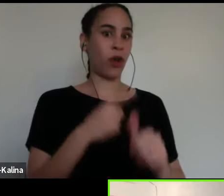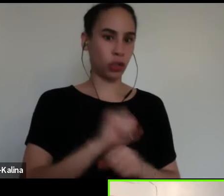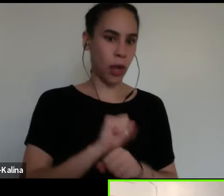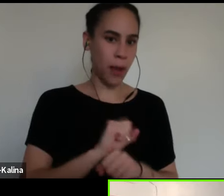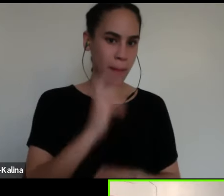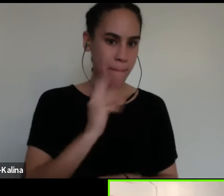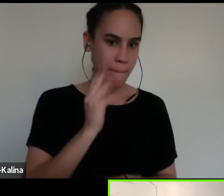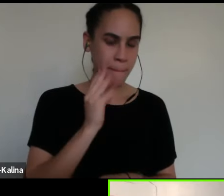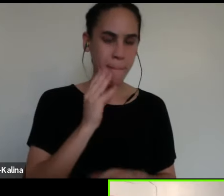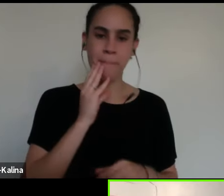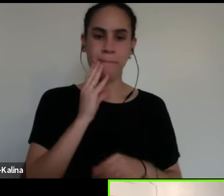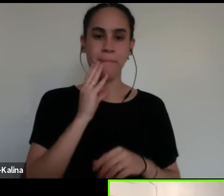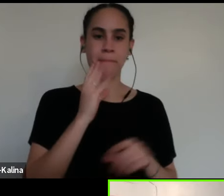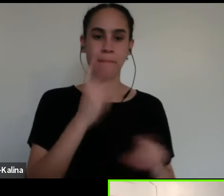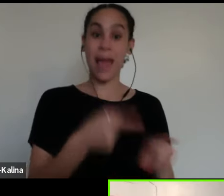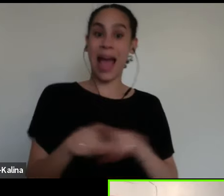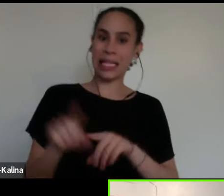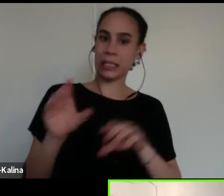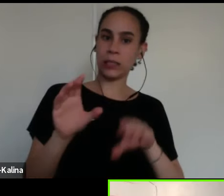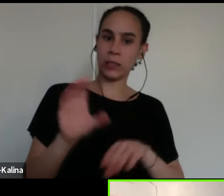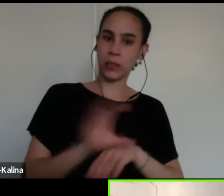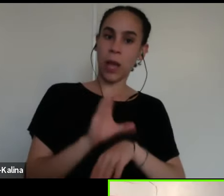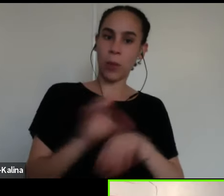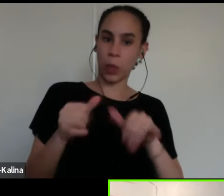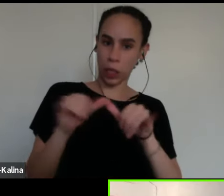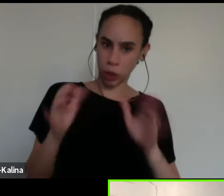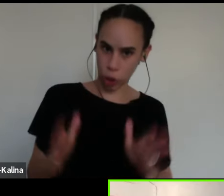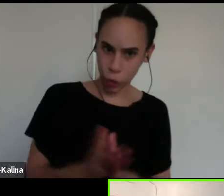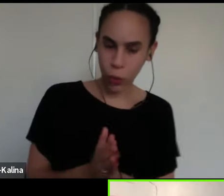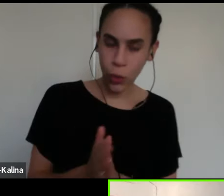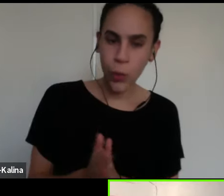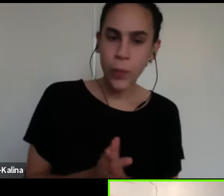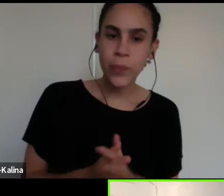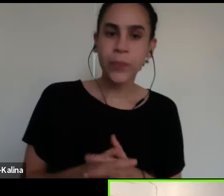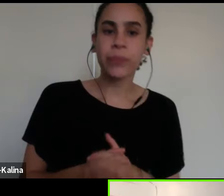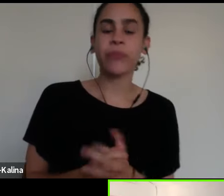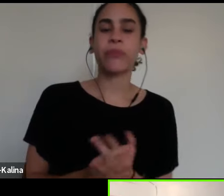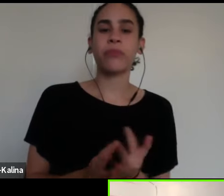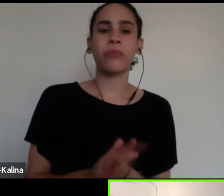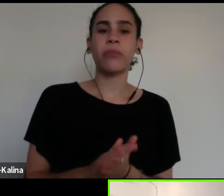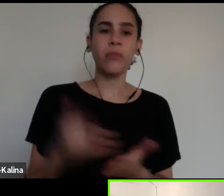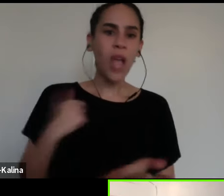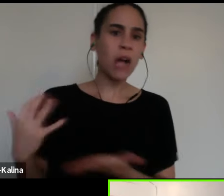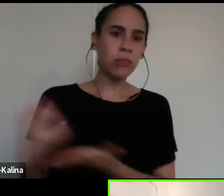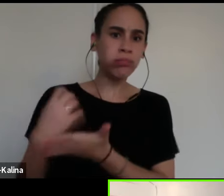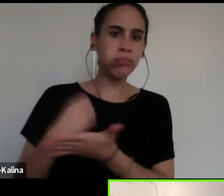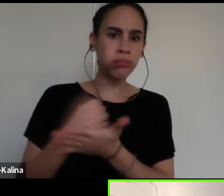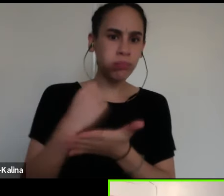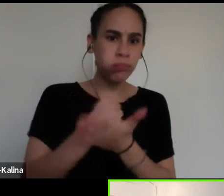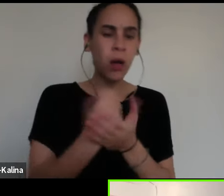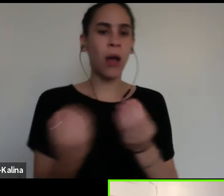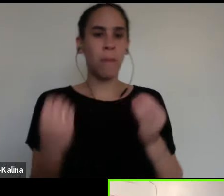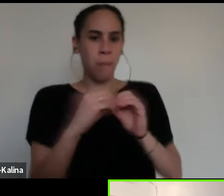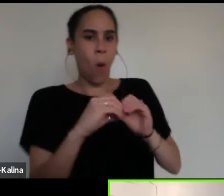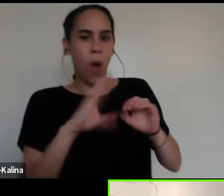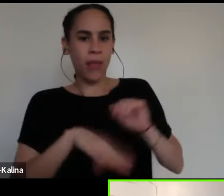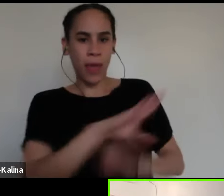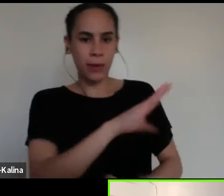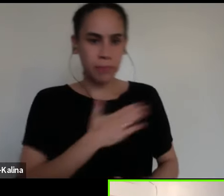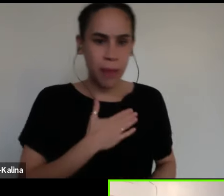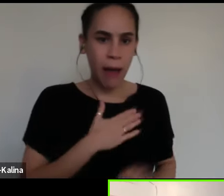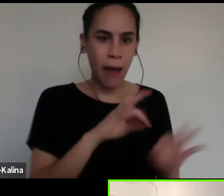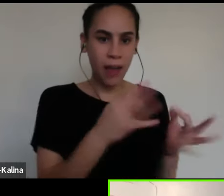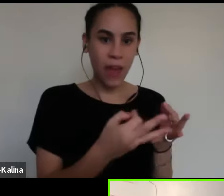as a computer scientist, actually a computer engineer. I was in my first job and I was already out earning everybody in my family. And it was just like